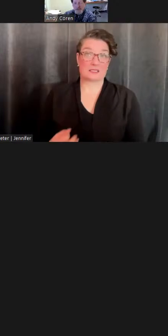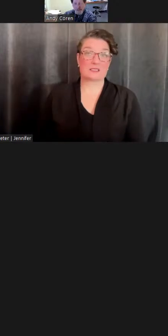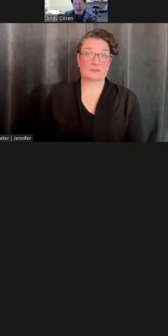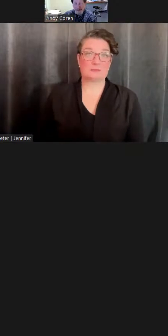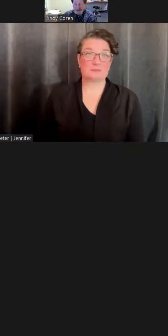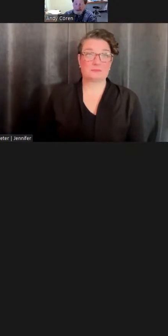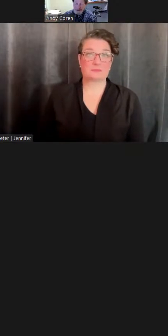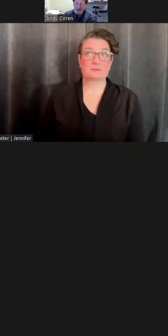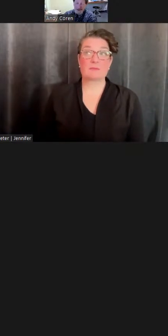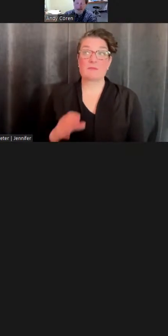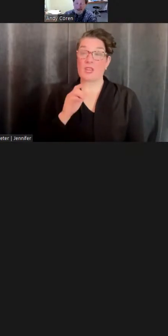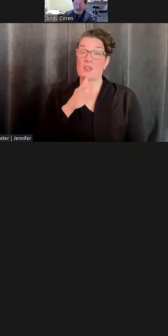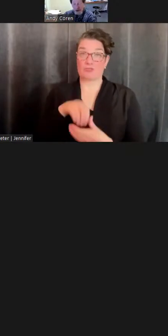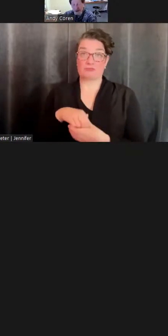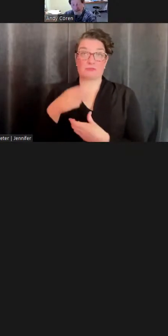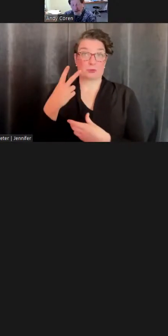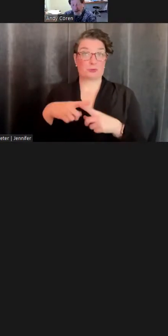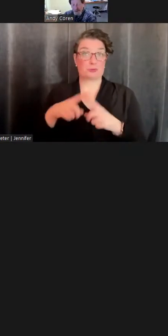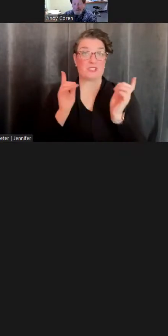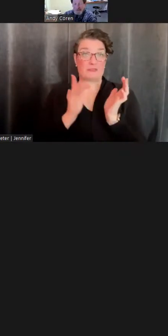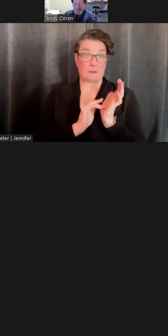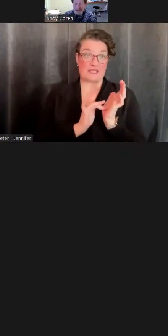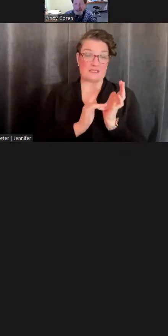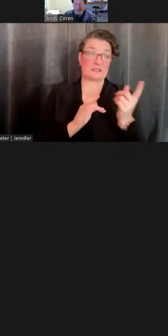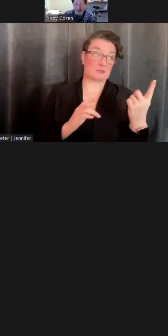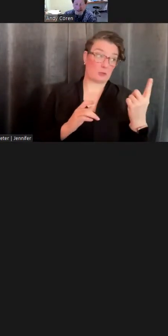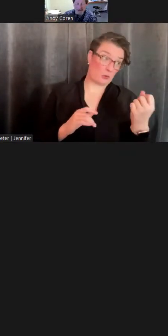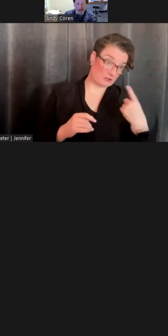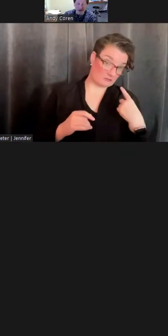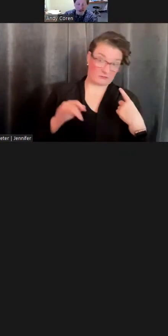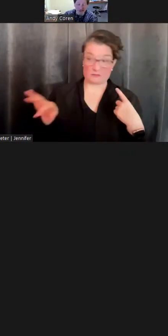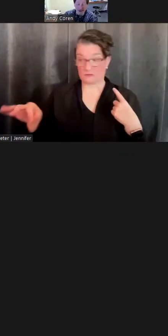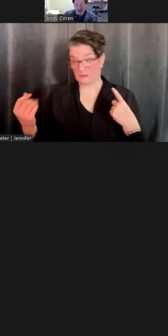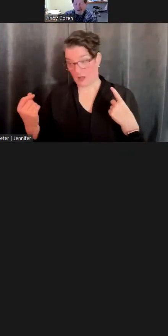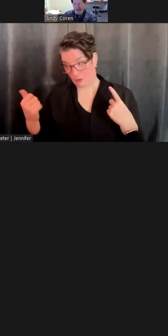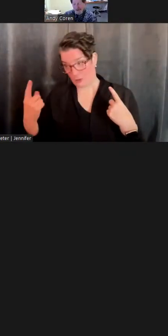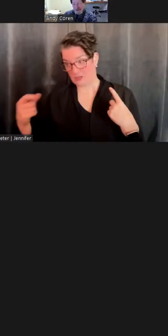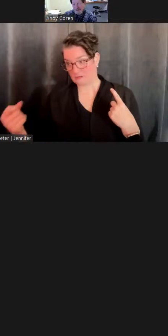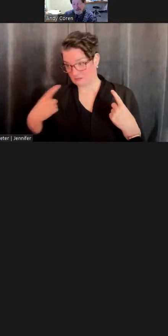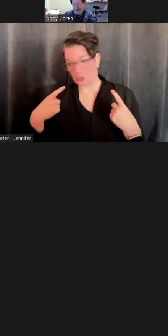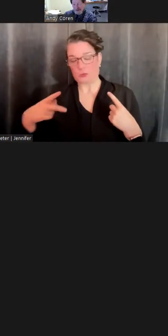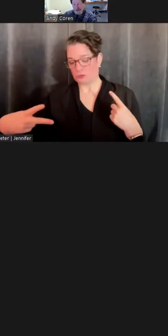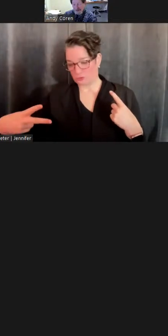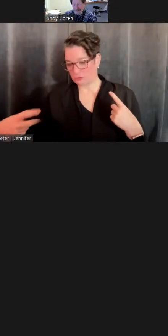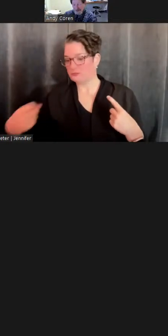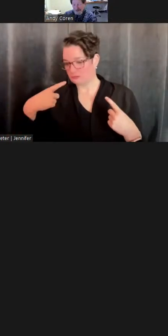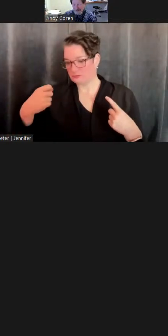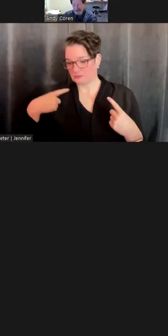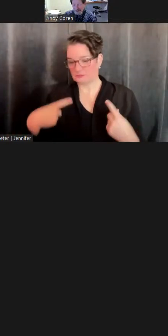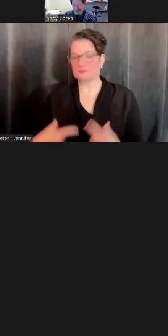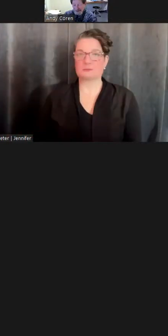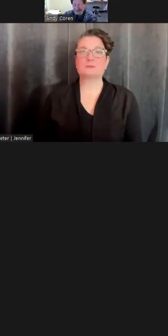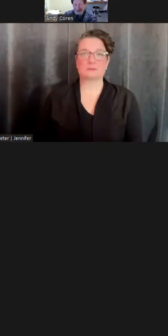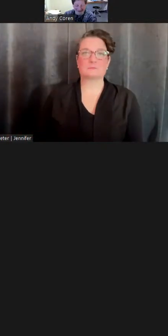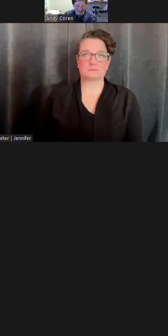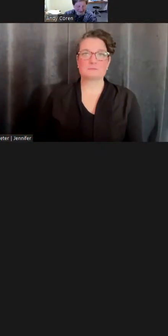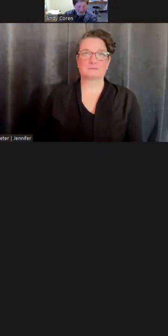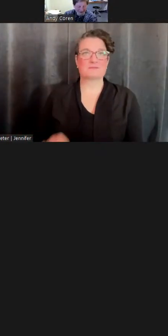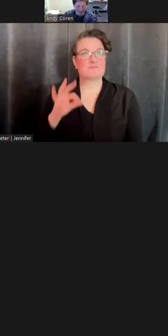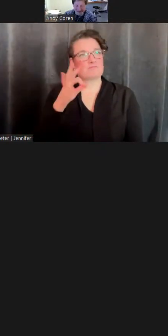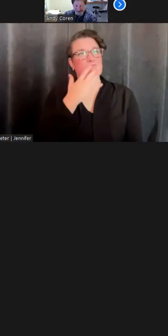they're 2 different medicines. So it's one of one type of medicine and 2 of another. Okay, thank you.